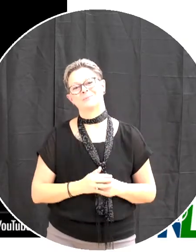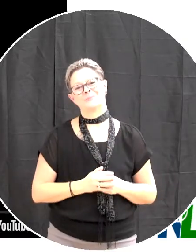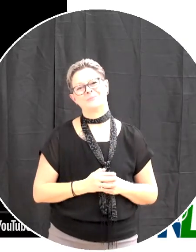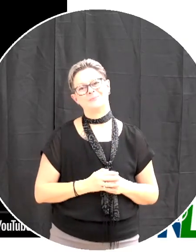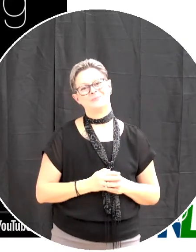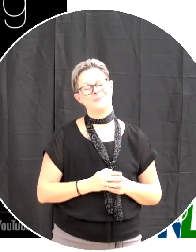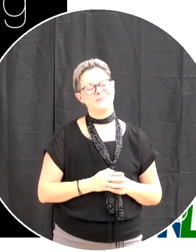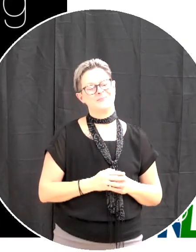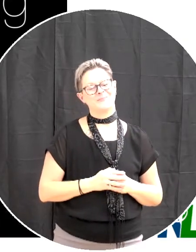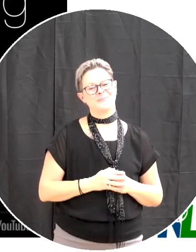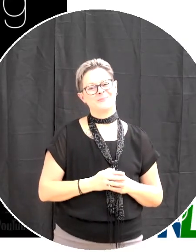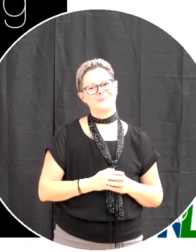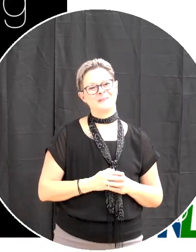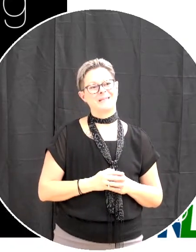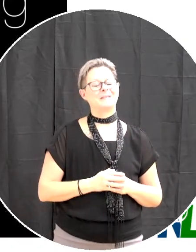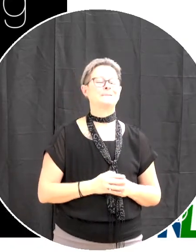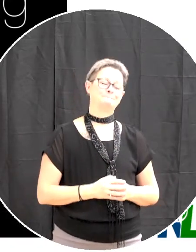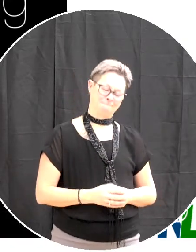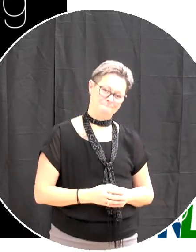Okay.